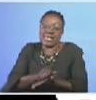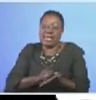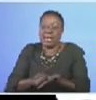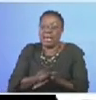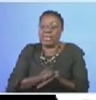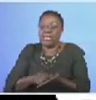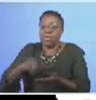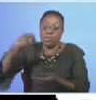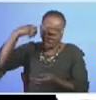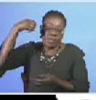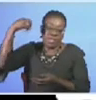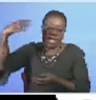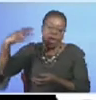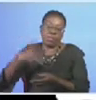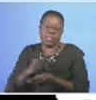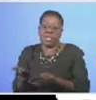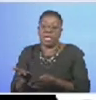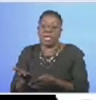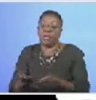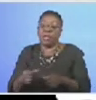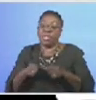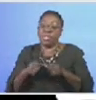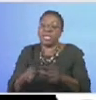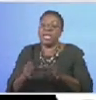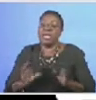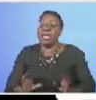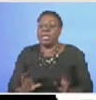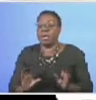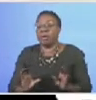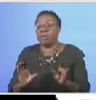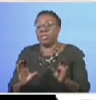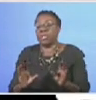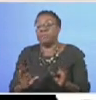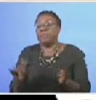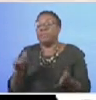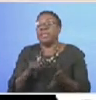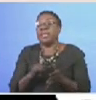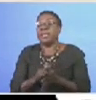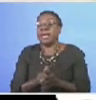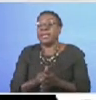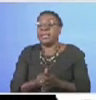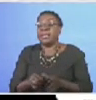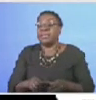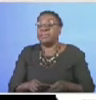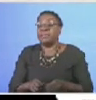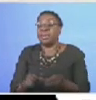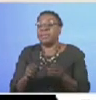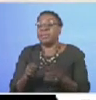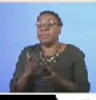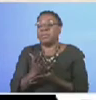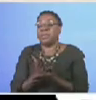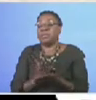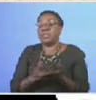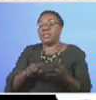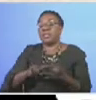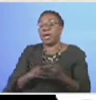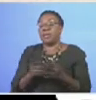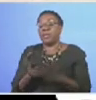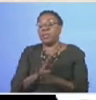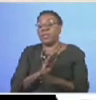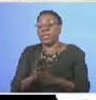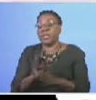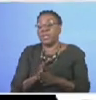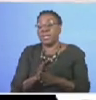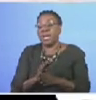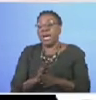and, you know, we're just going to stay encouraged. That encouragement is sparking the drive to provide some start to the business and